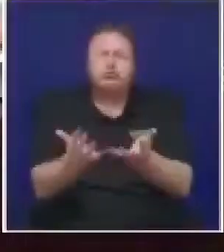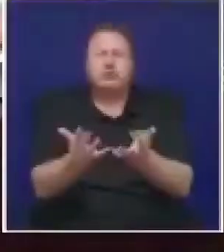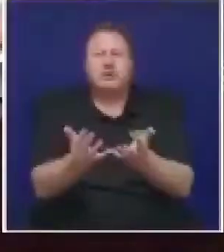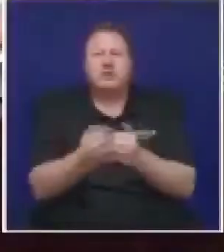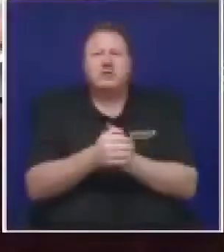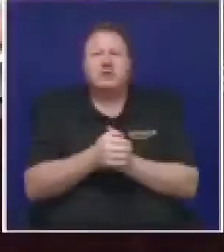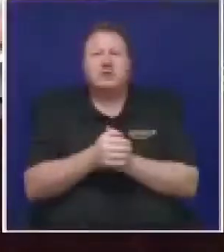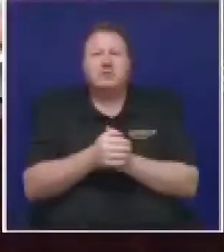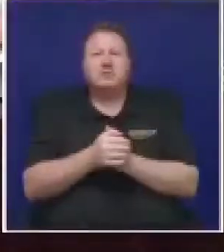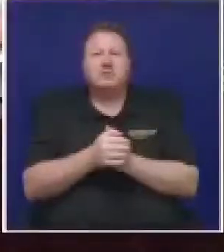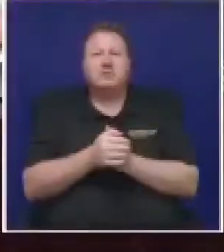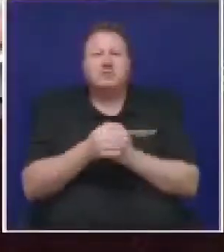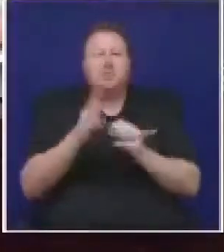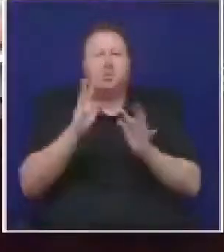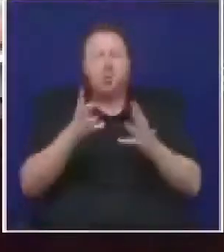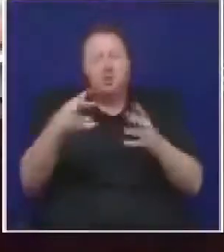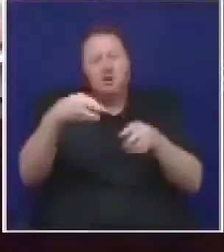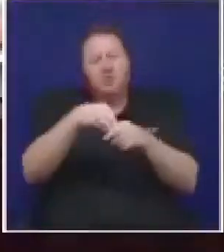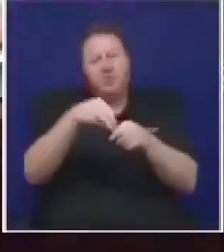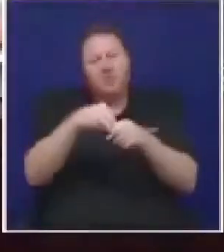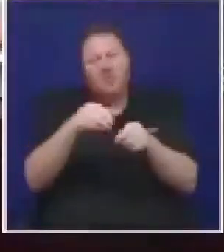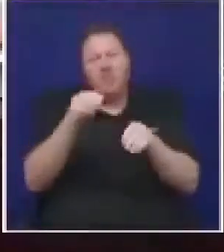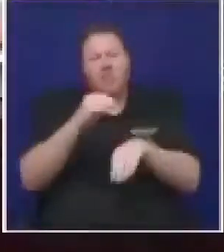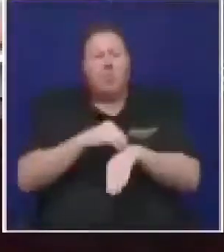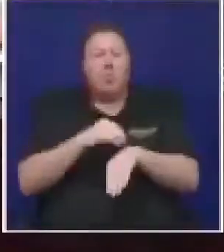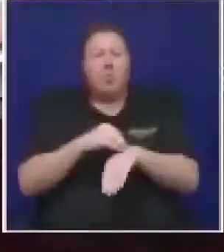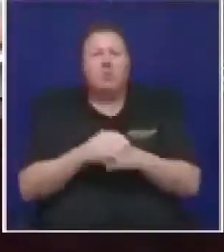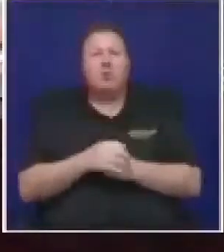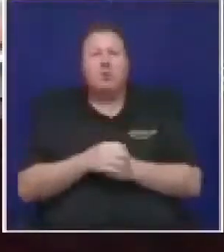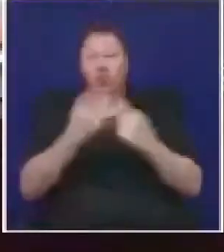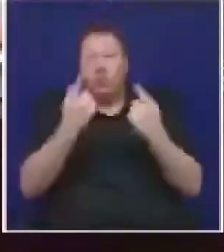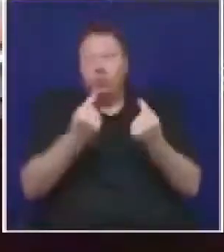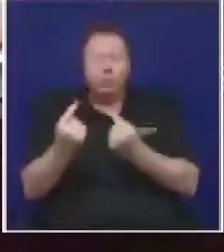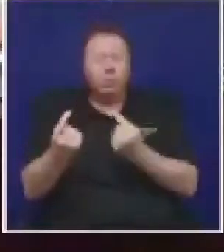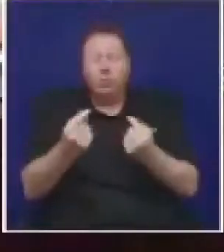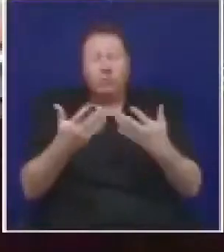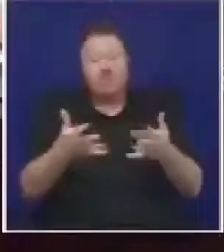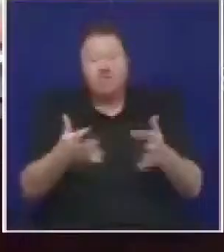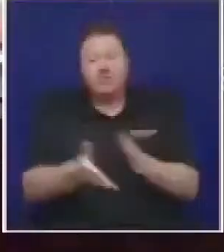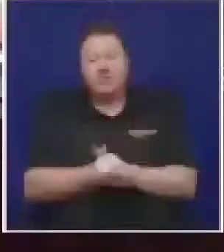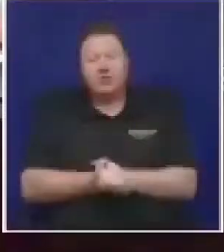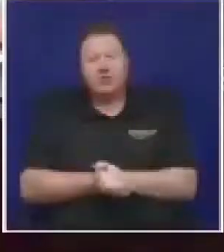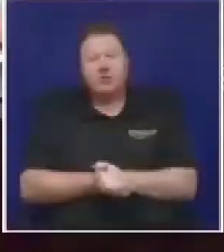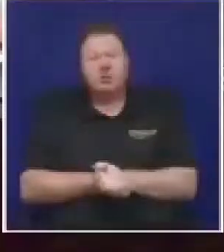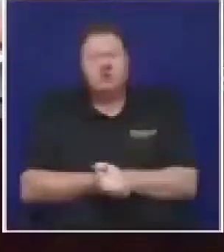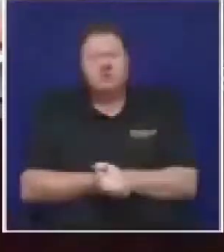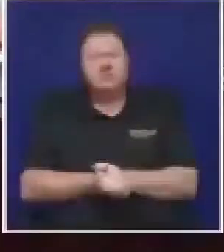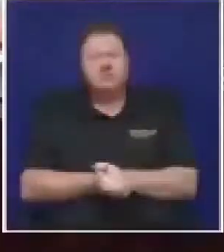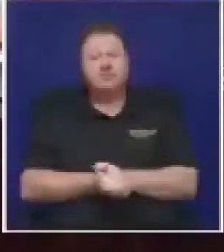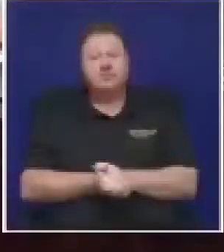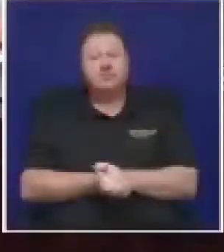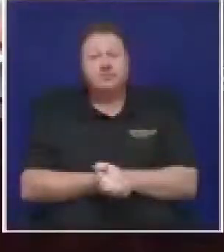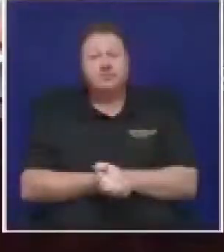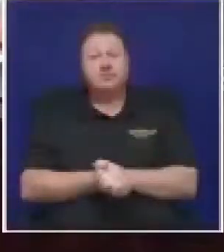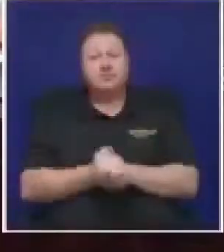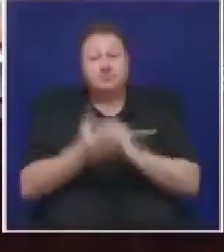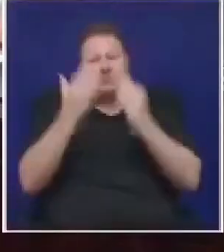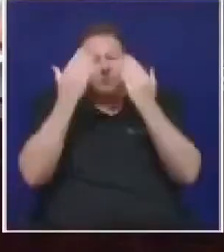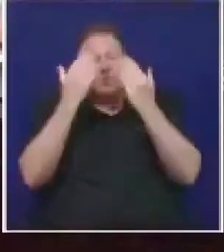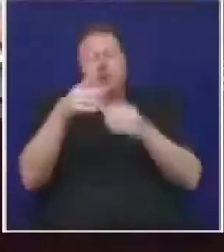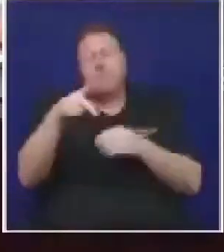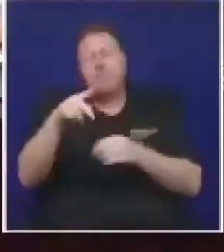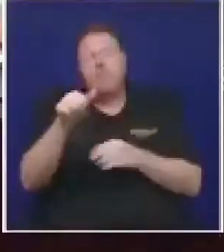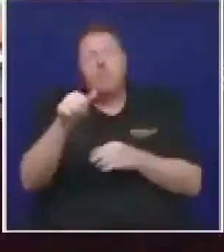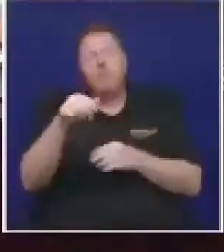will go in that direction. So we are doing it already. I think Honorable Mpapani's question